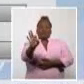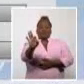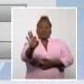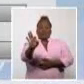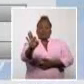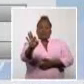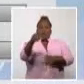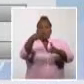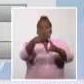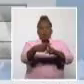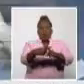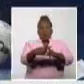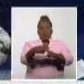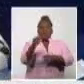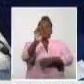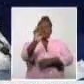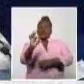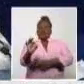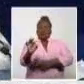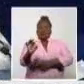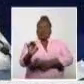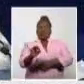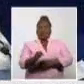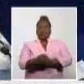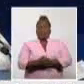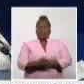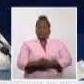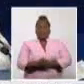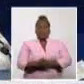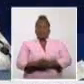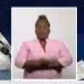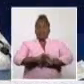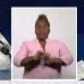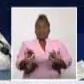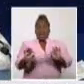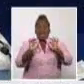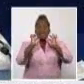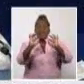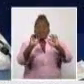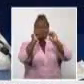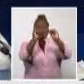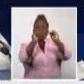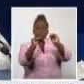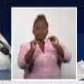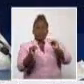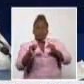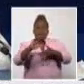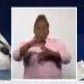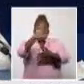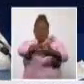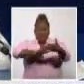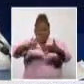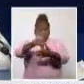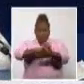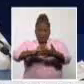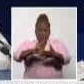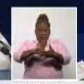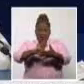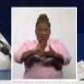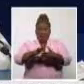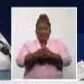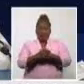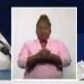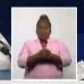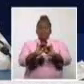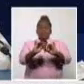7.18% as of yesterday. In our region, in the Americas,